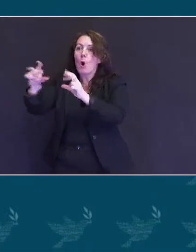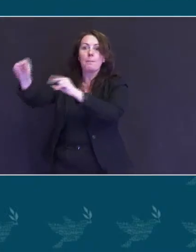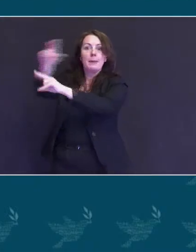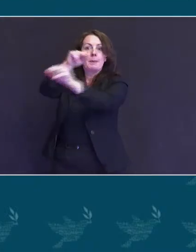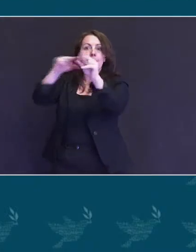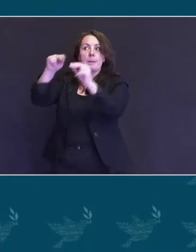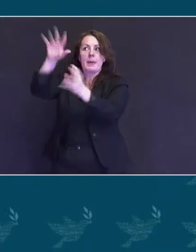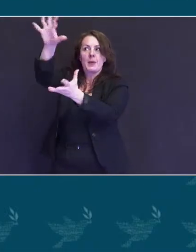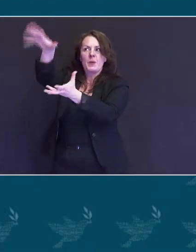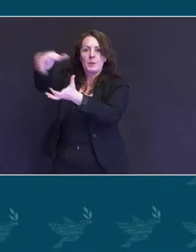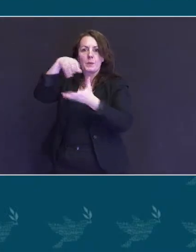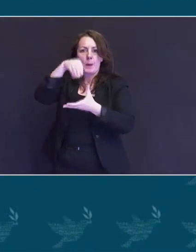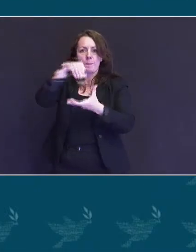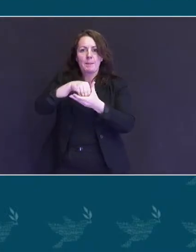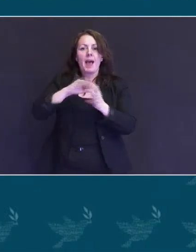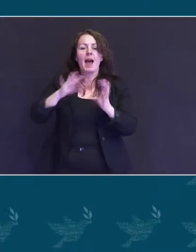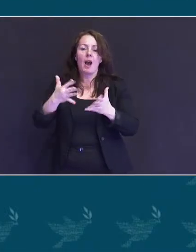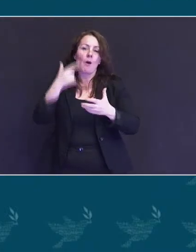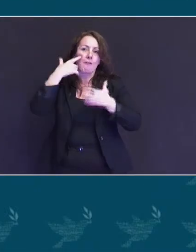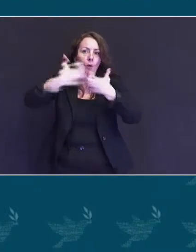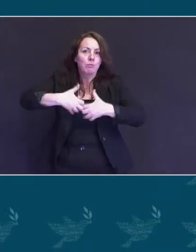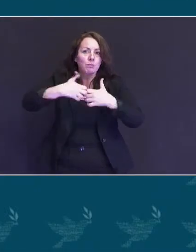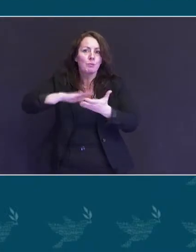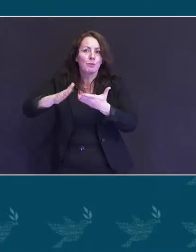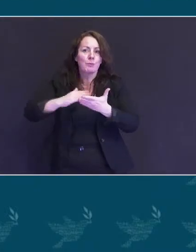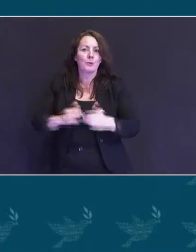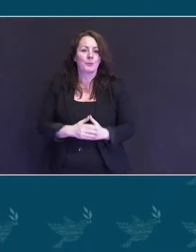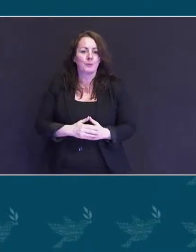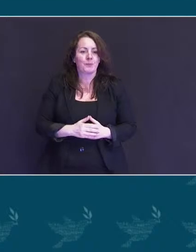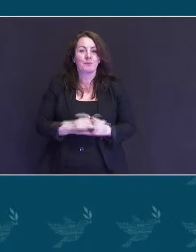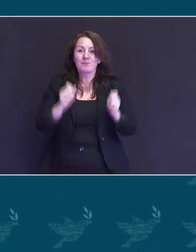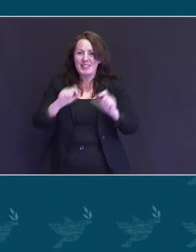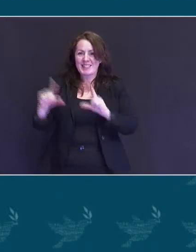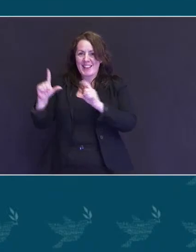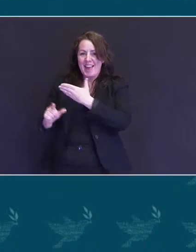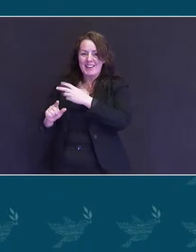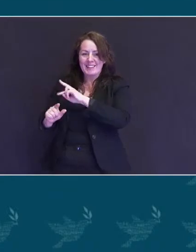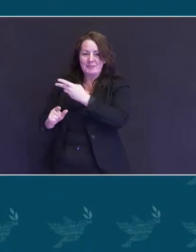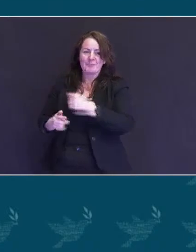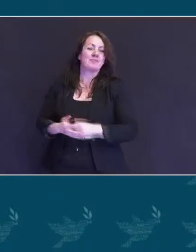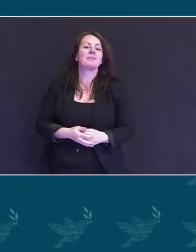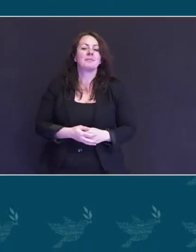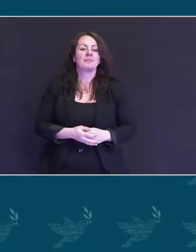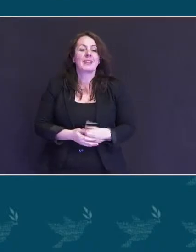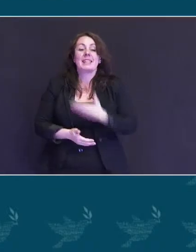We're talking about automatic translation. If we can go back to the next slide.